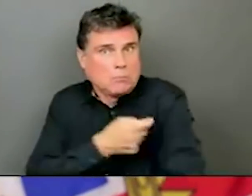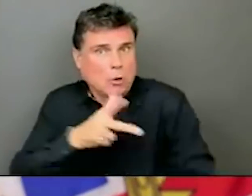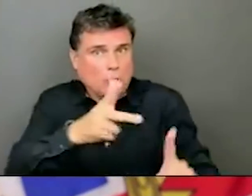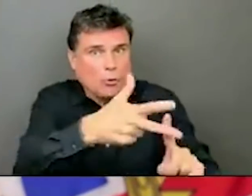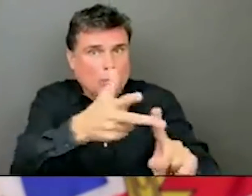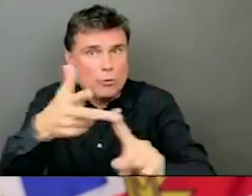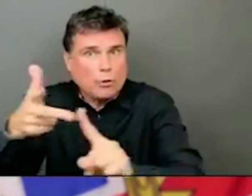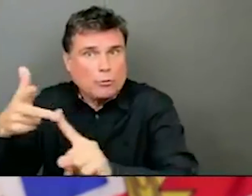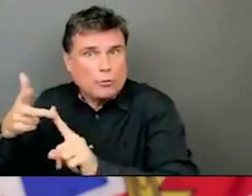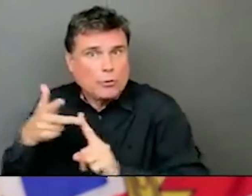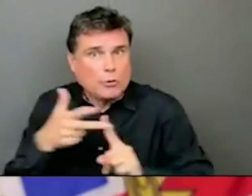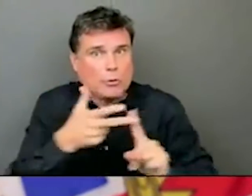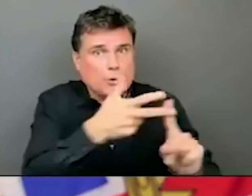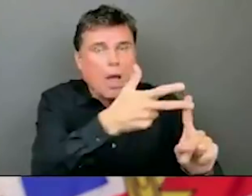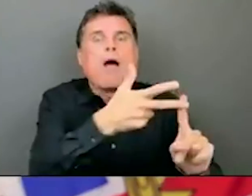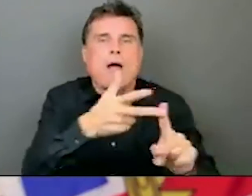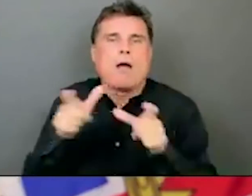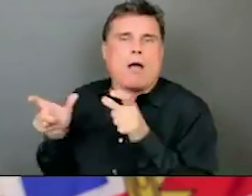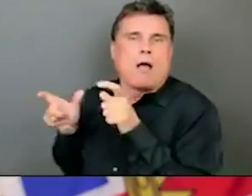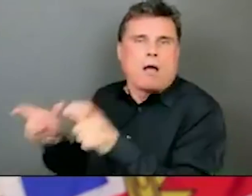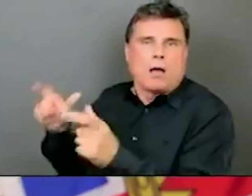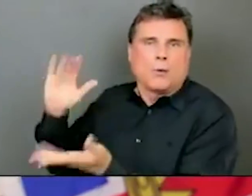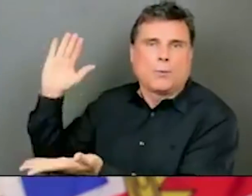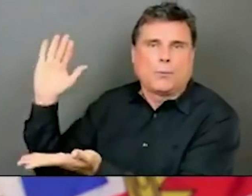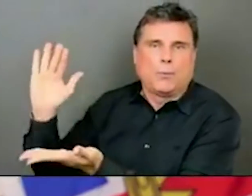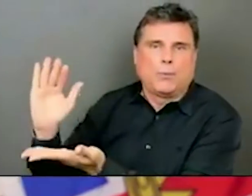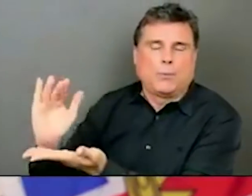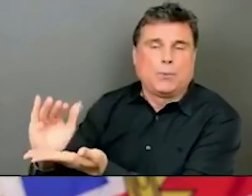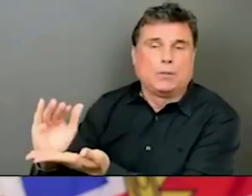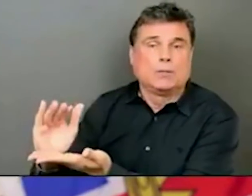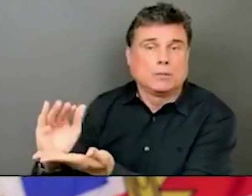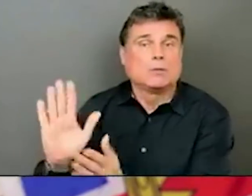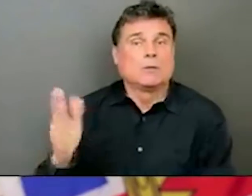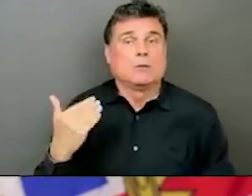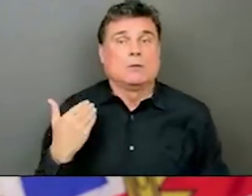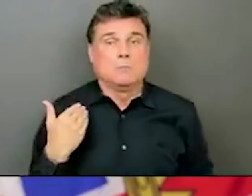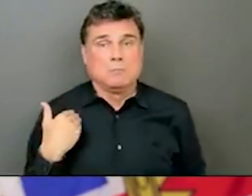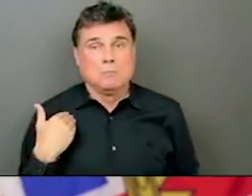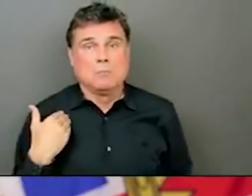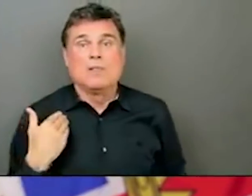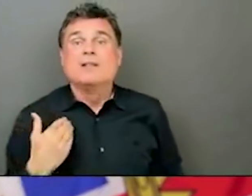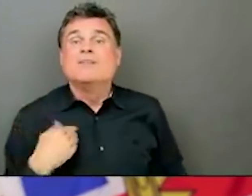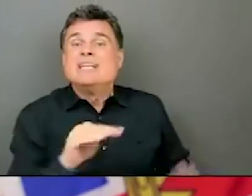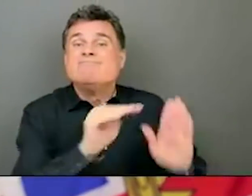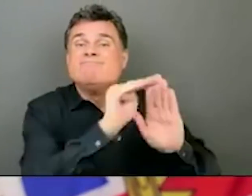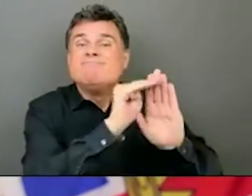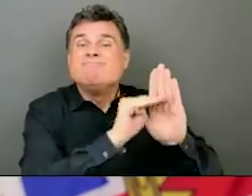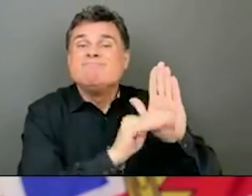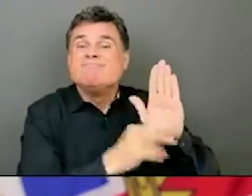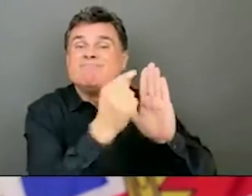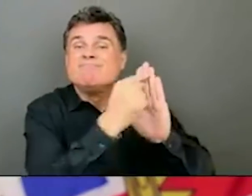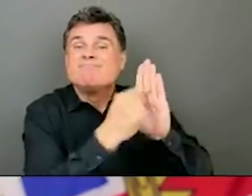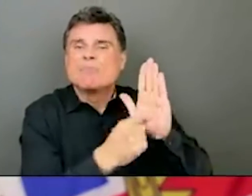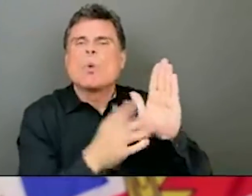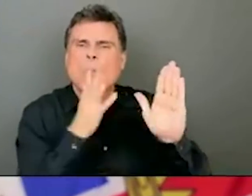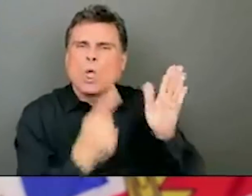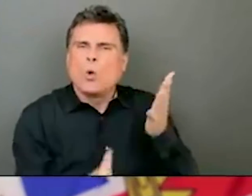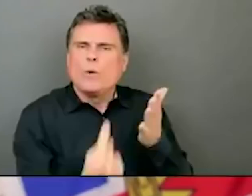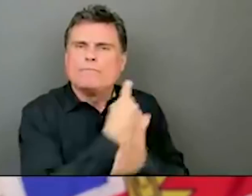up for booster doses. So yes, the orders, the most recent orders, are due for